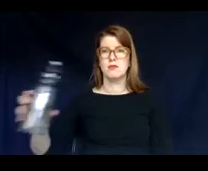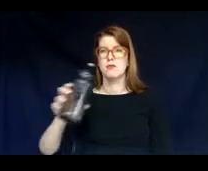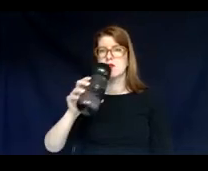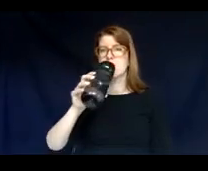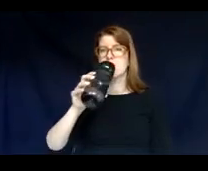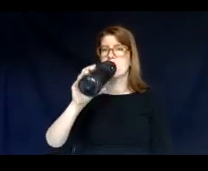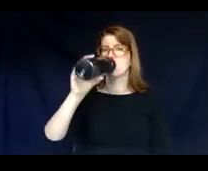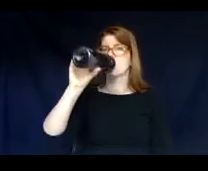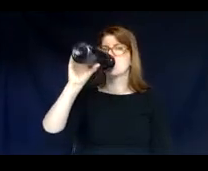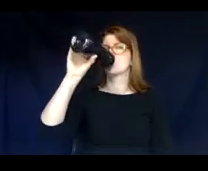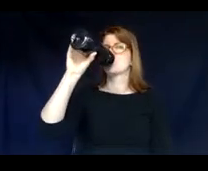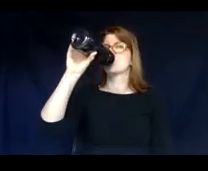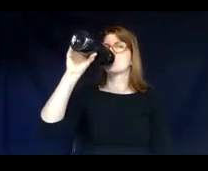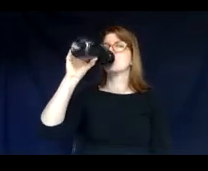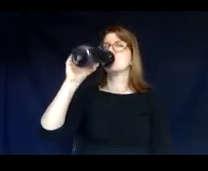the power of sin that leads to death.